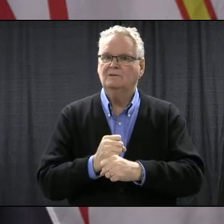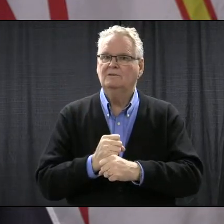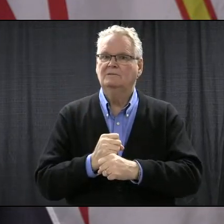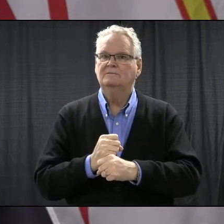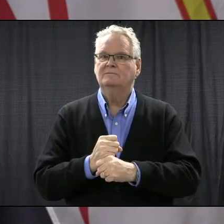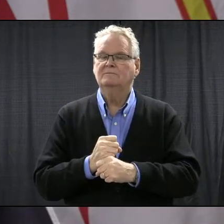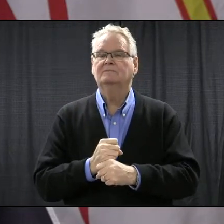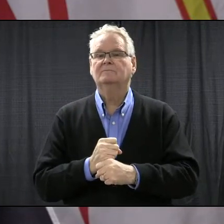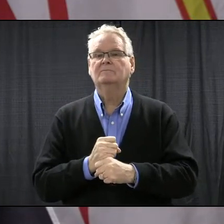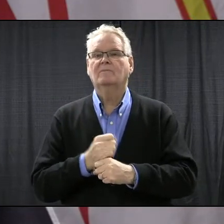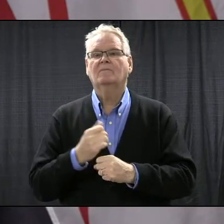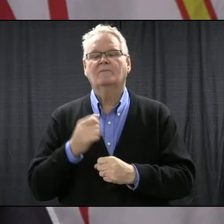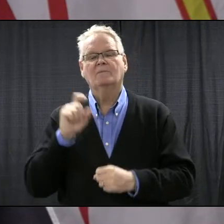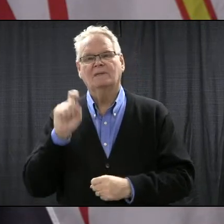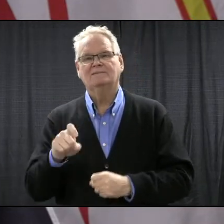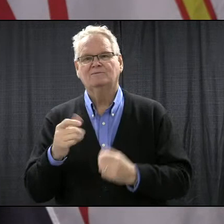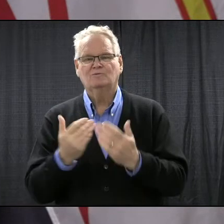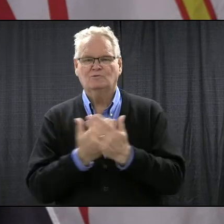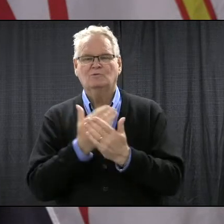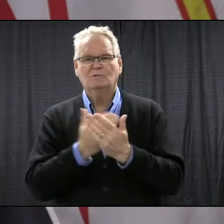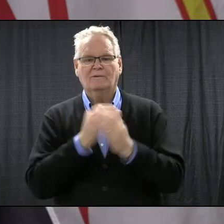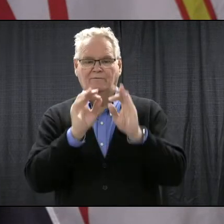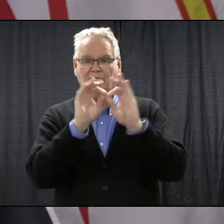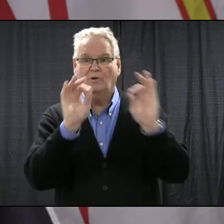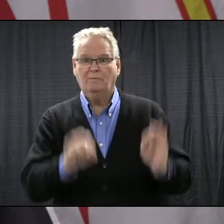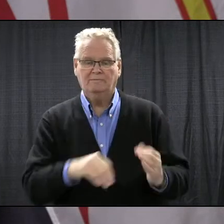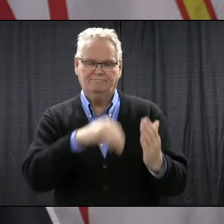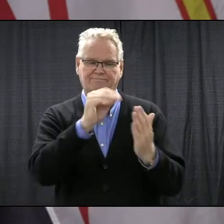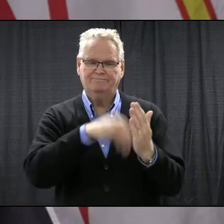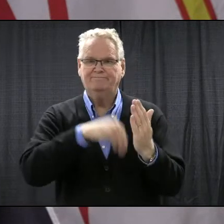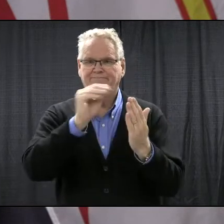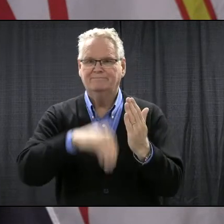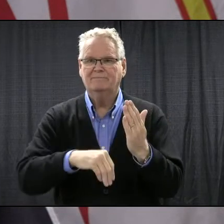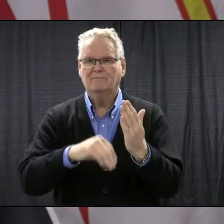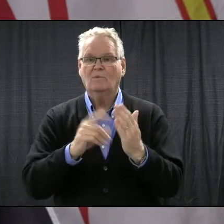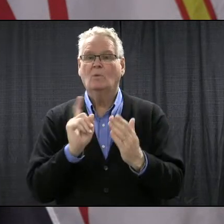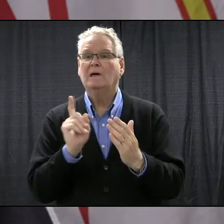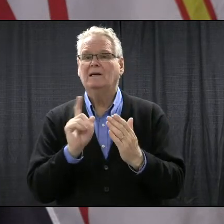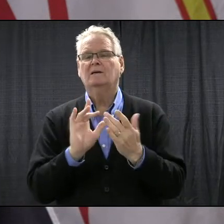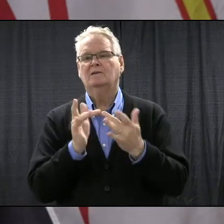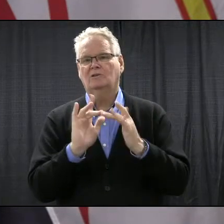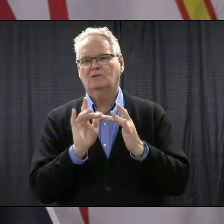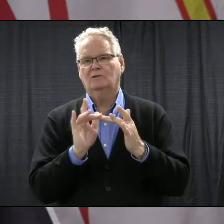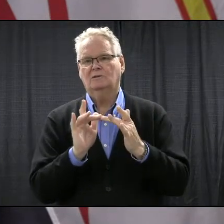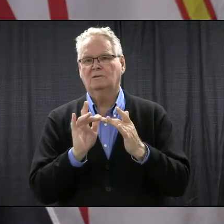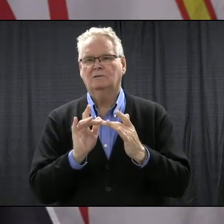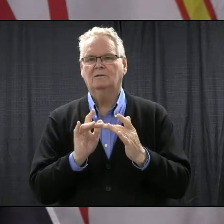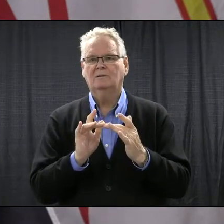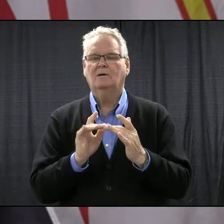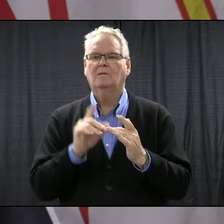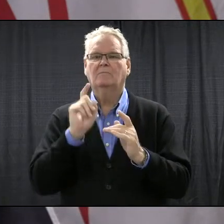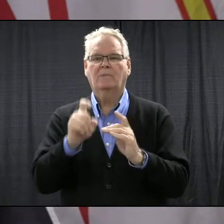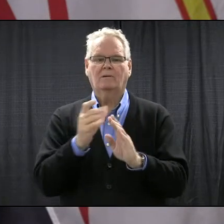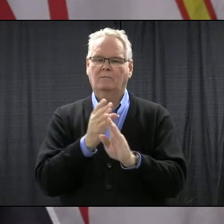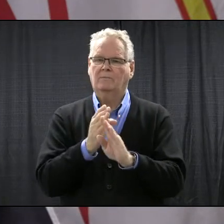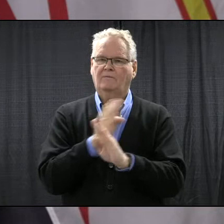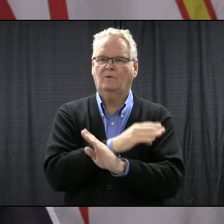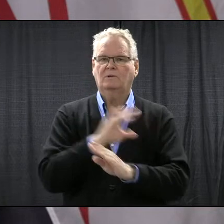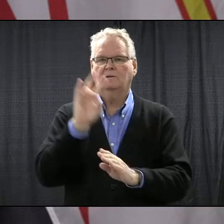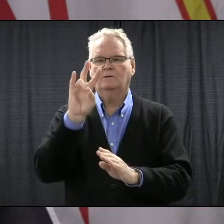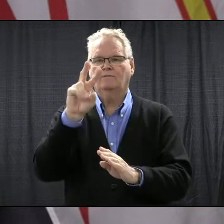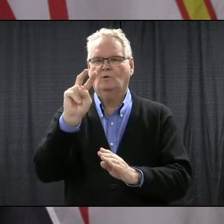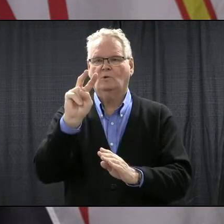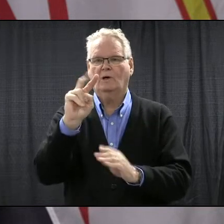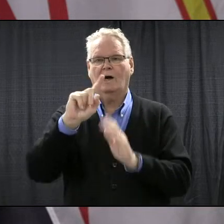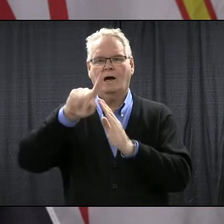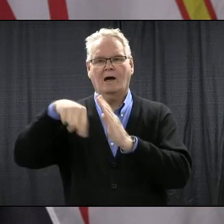can only be done within 72 hours of travel, as anyone partially vaccinated must upload their negative pre-arrival test